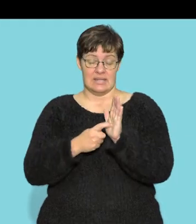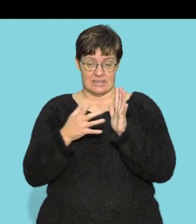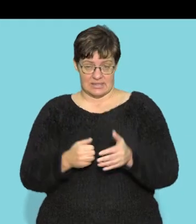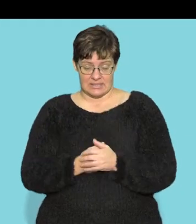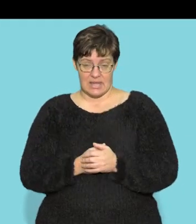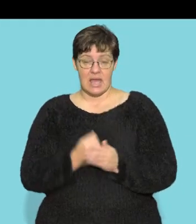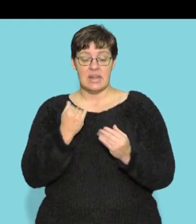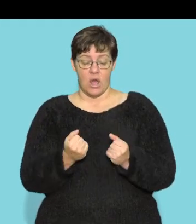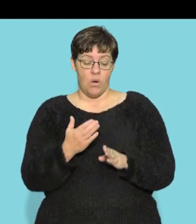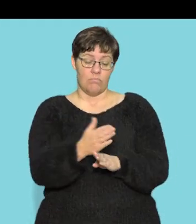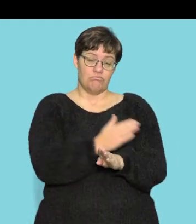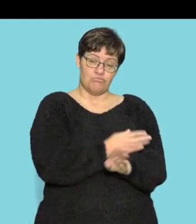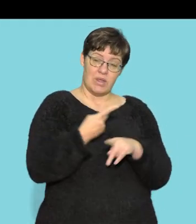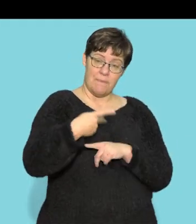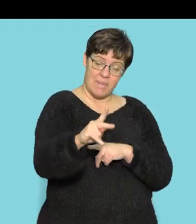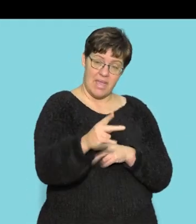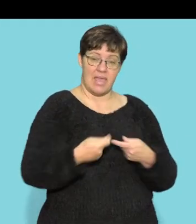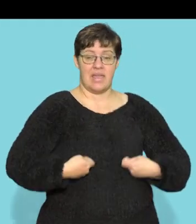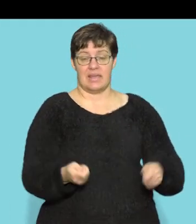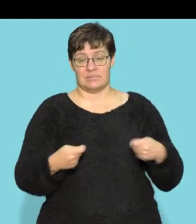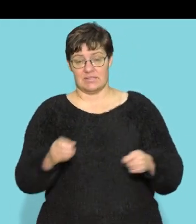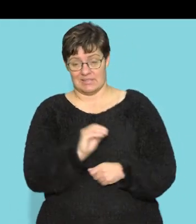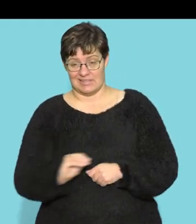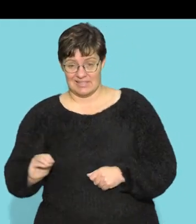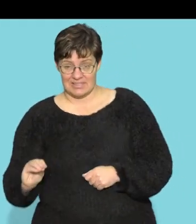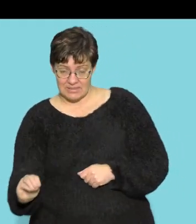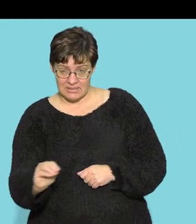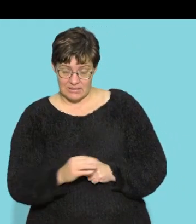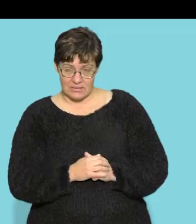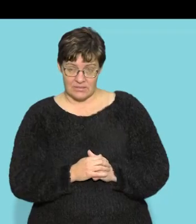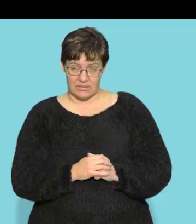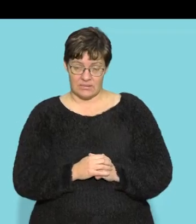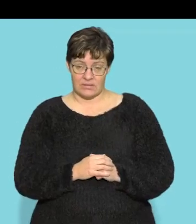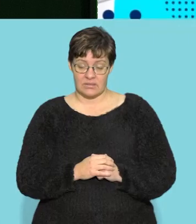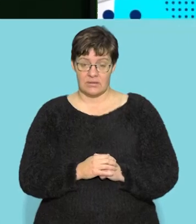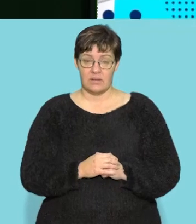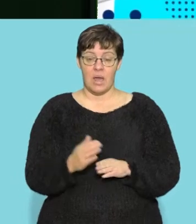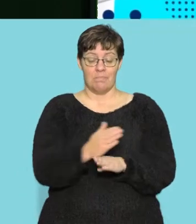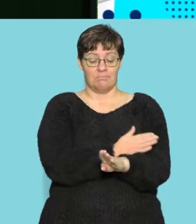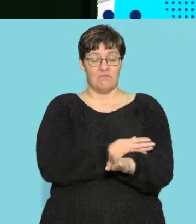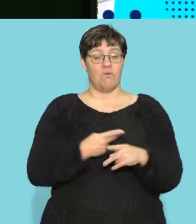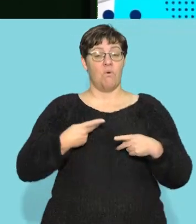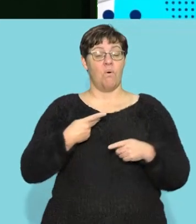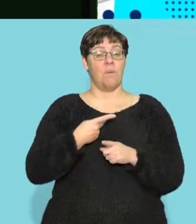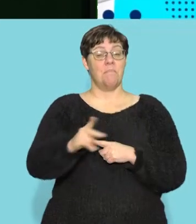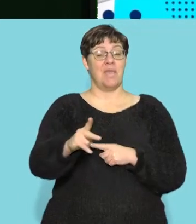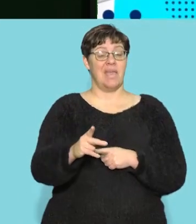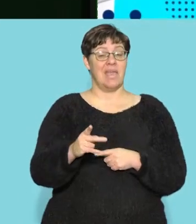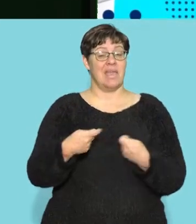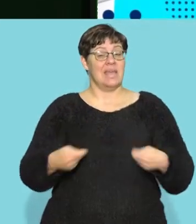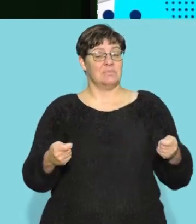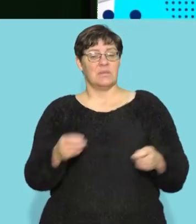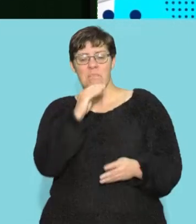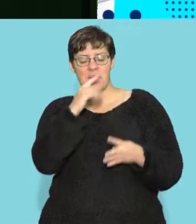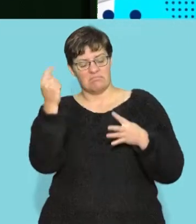prepaid expenses. Okay, and under prepaid expenses would be all the expenses